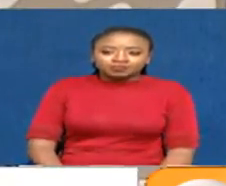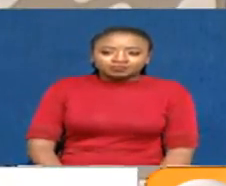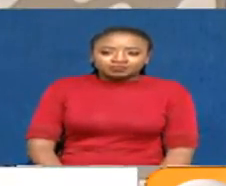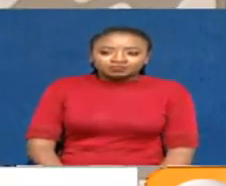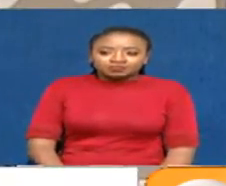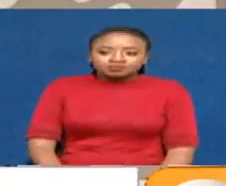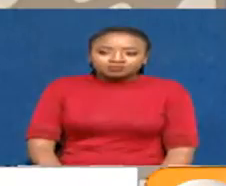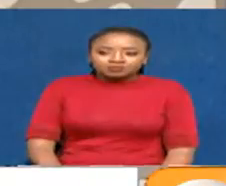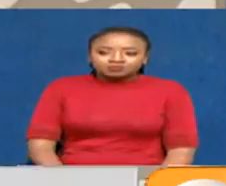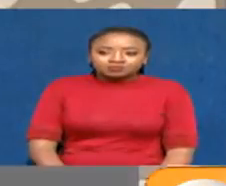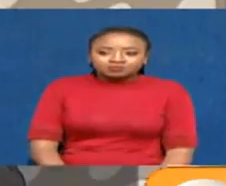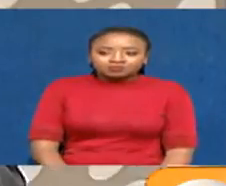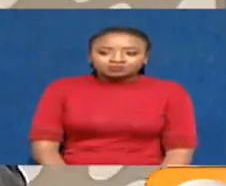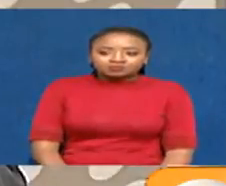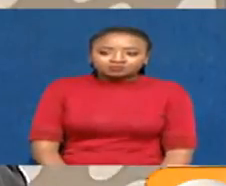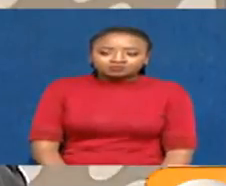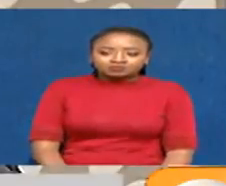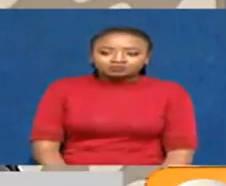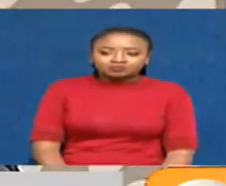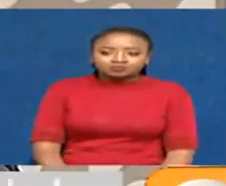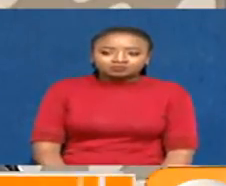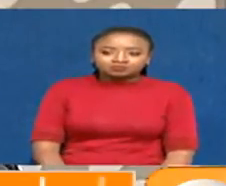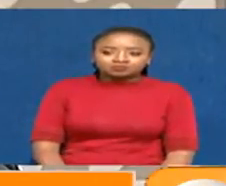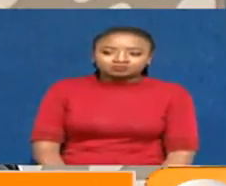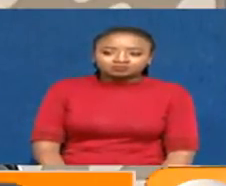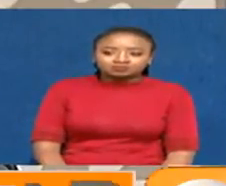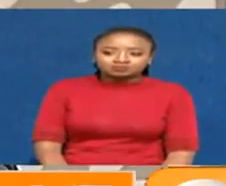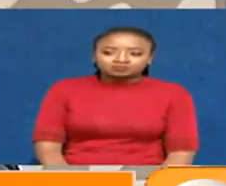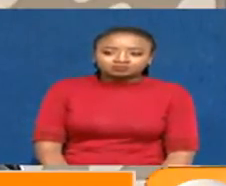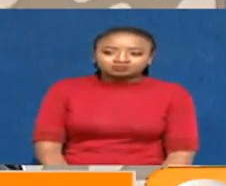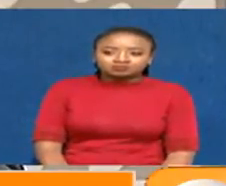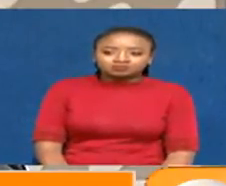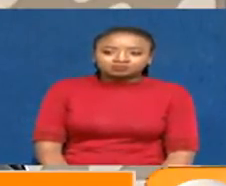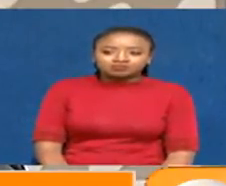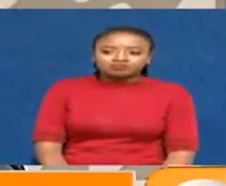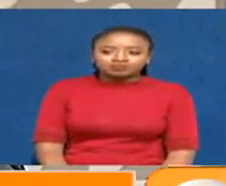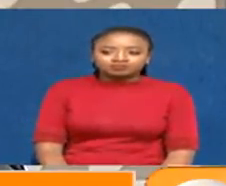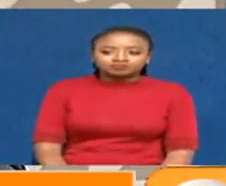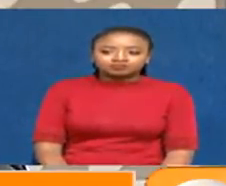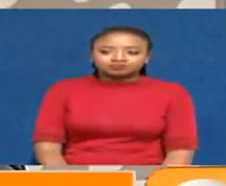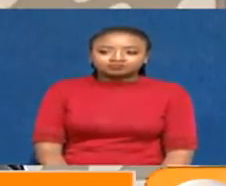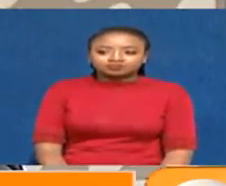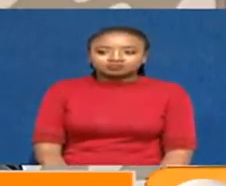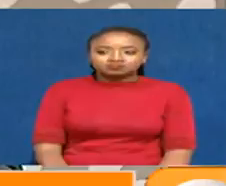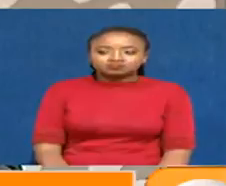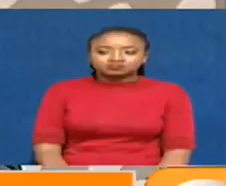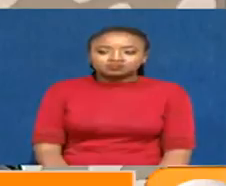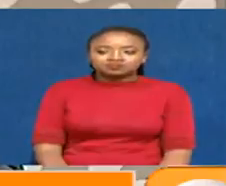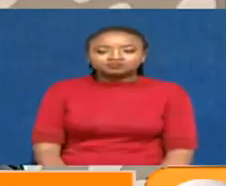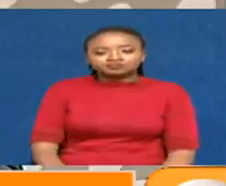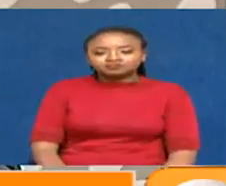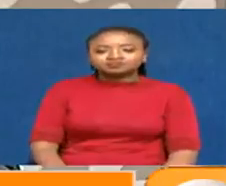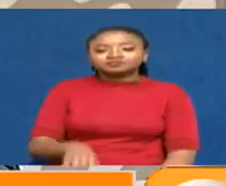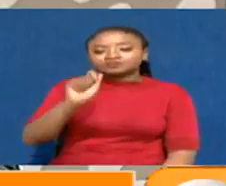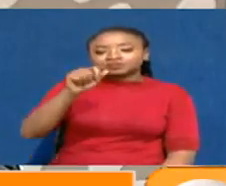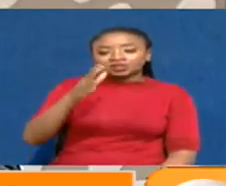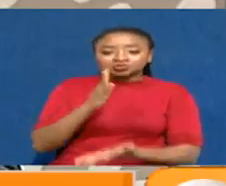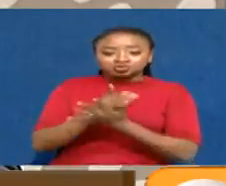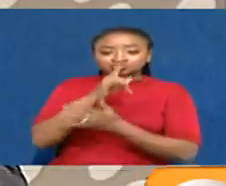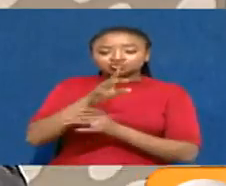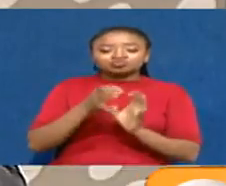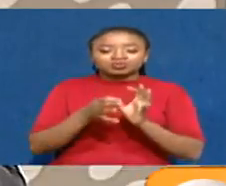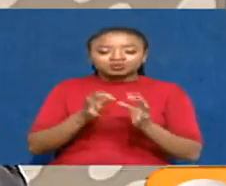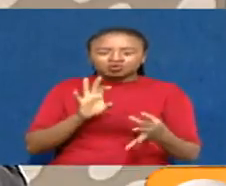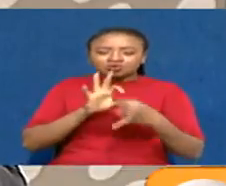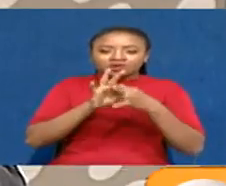Since you will be attached to and you'll be supervised, one of the things you'll be required is at least share